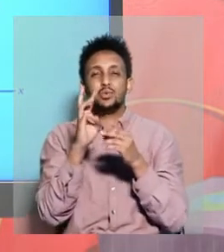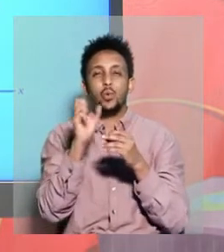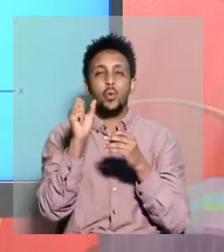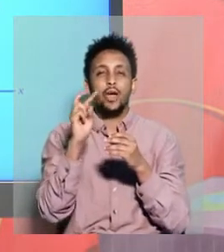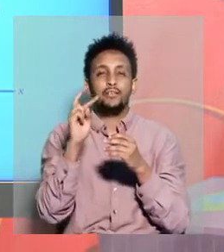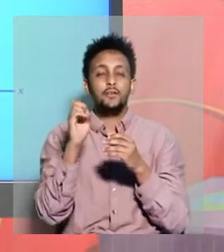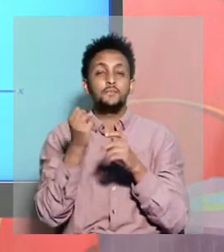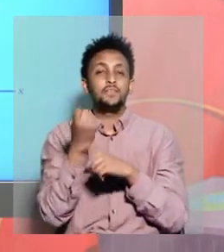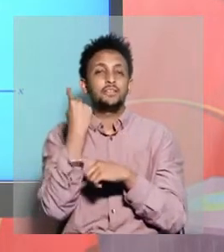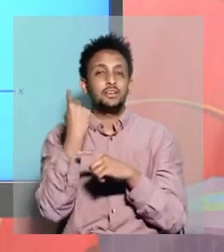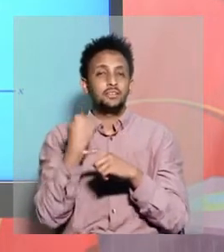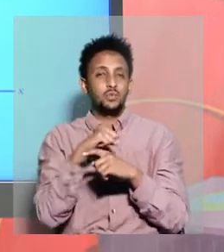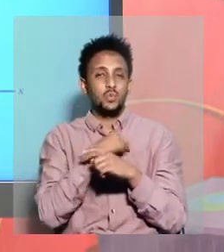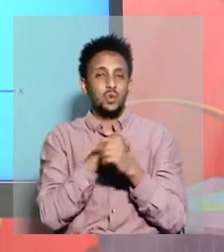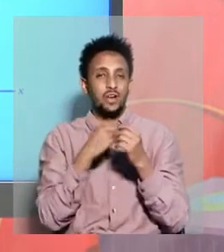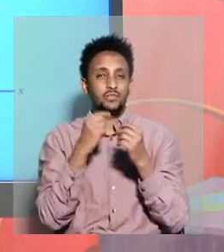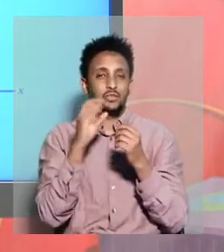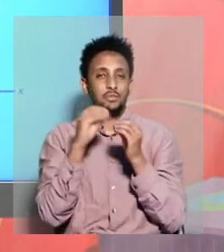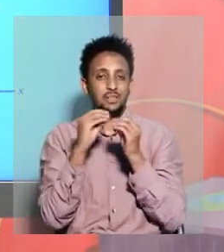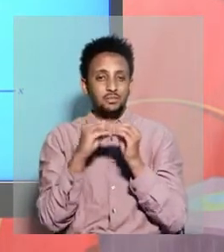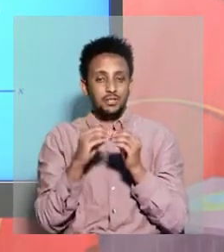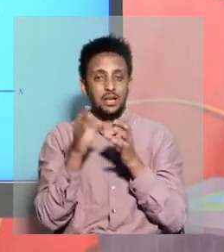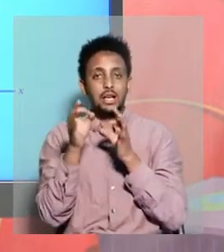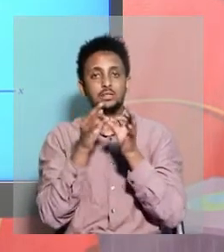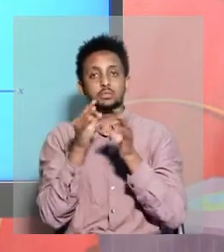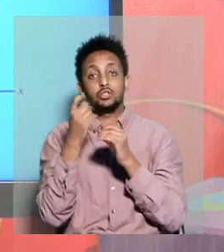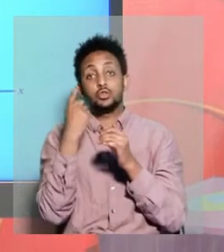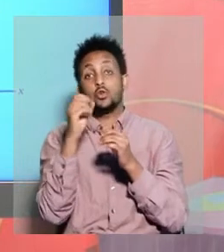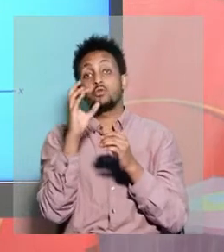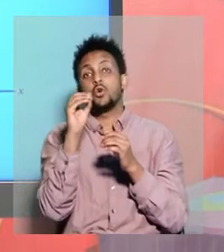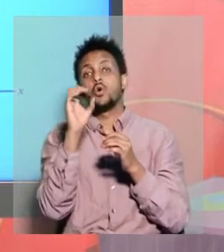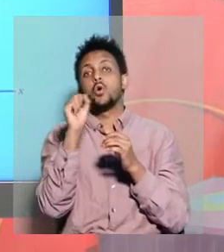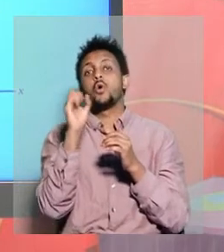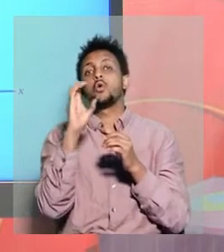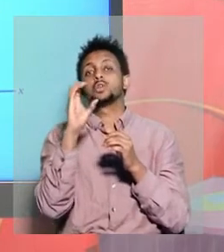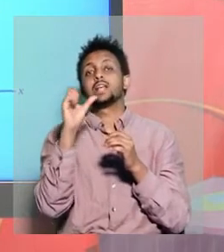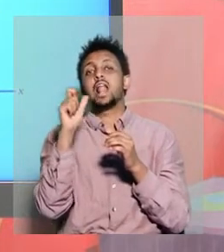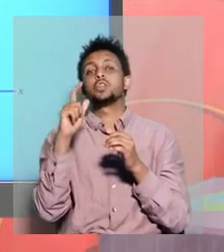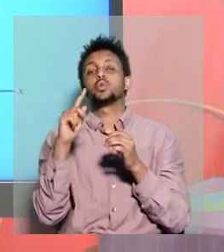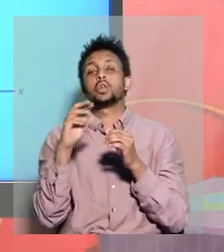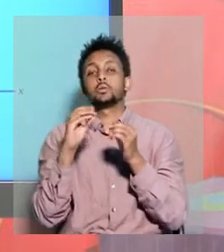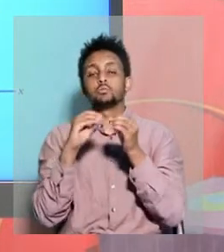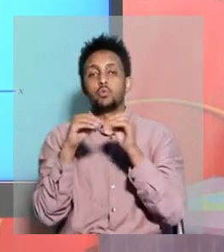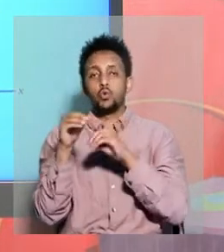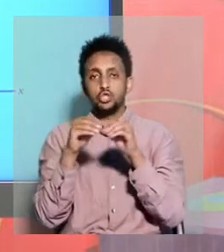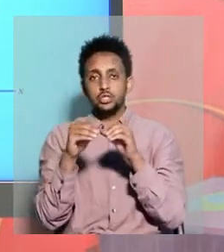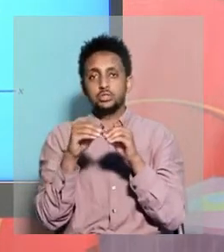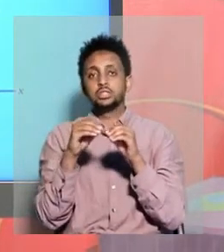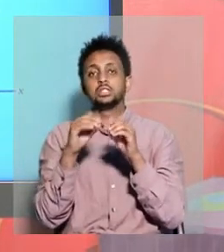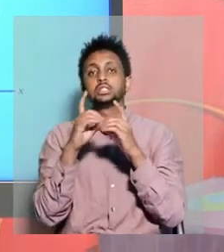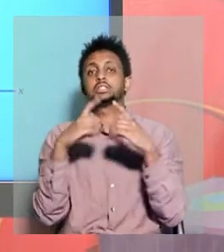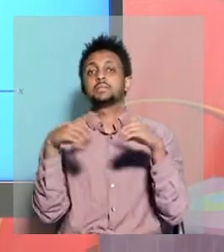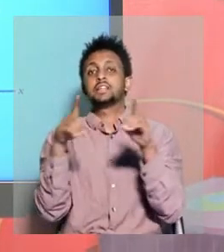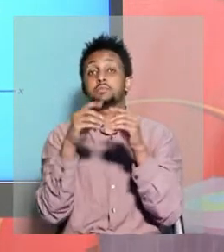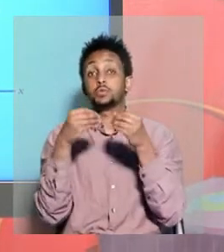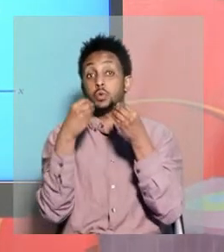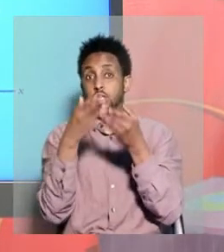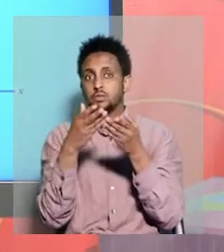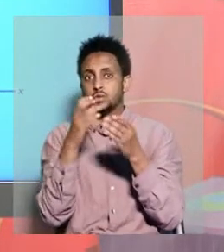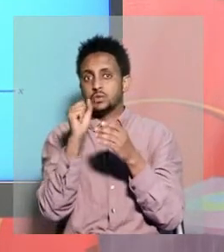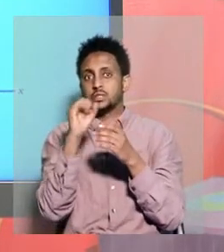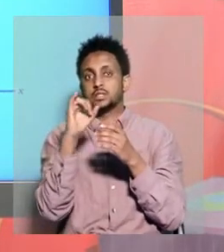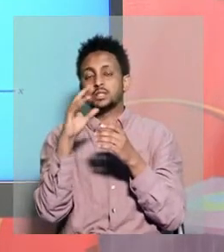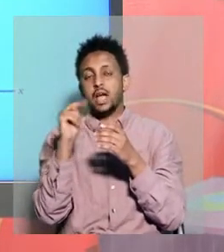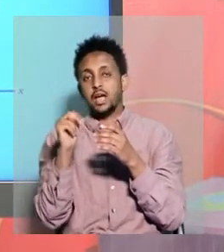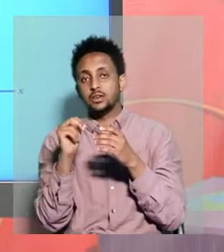waves. Previously we have used the mathematical expression of oscillatory motion. Like the displacement might be given using sine